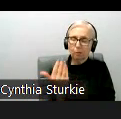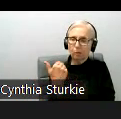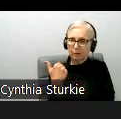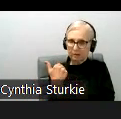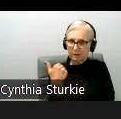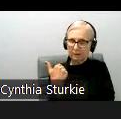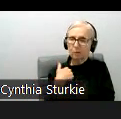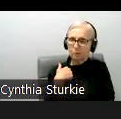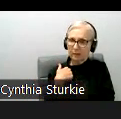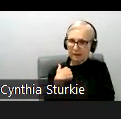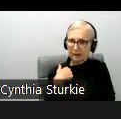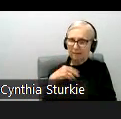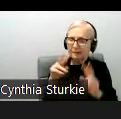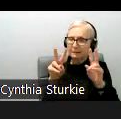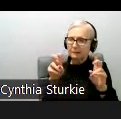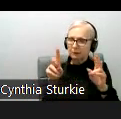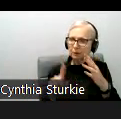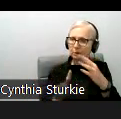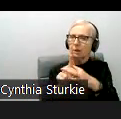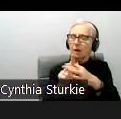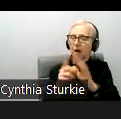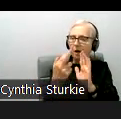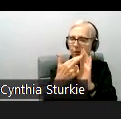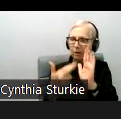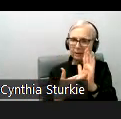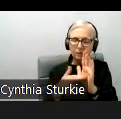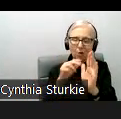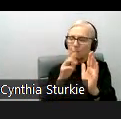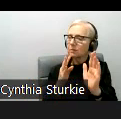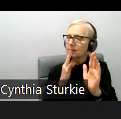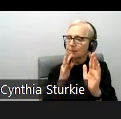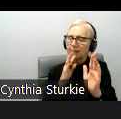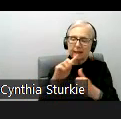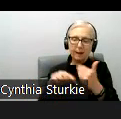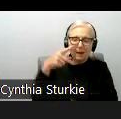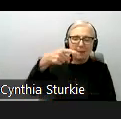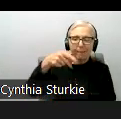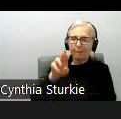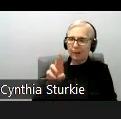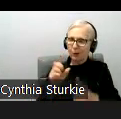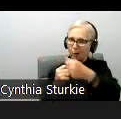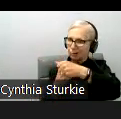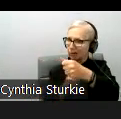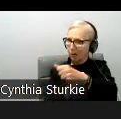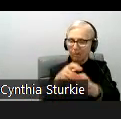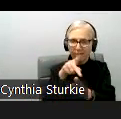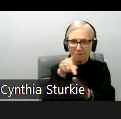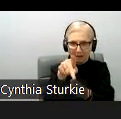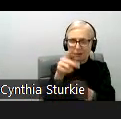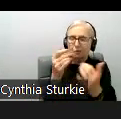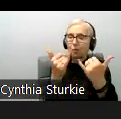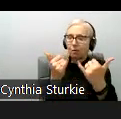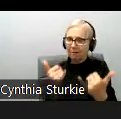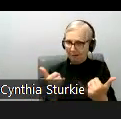when we've had this issue come up, our regulations do not speak to peer support professionals. And so at this point